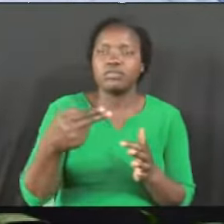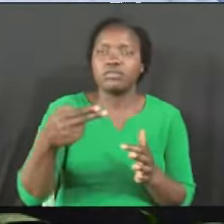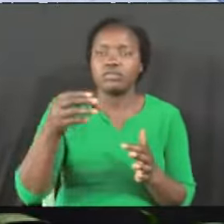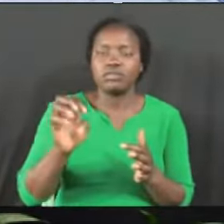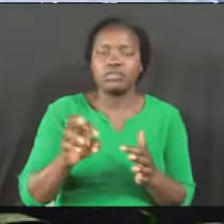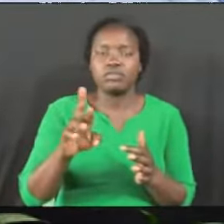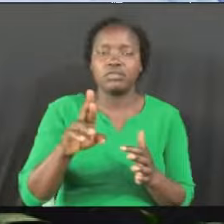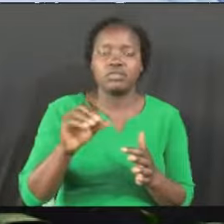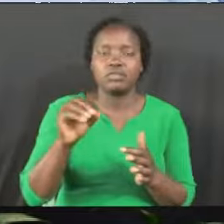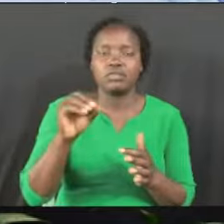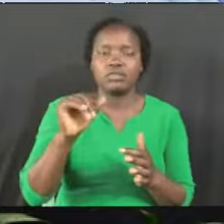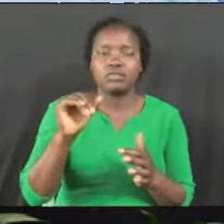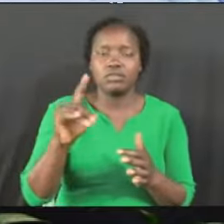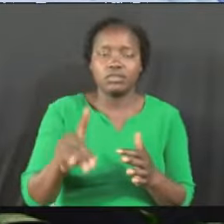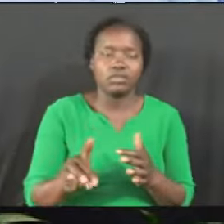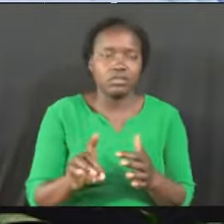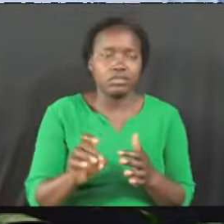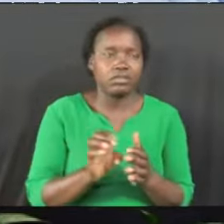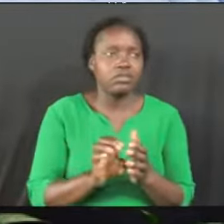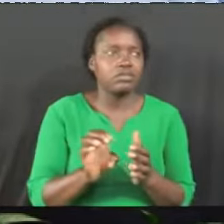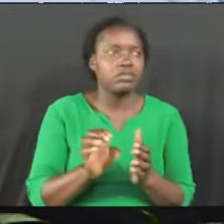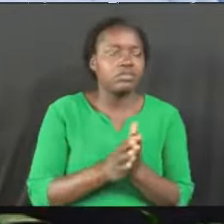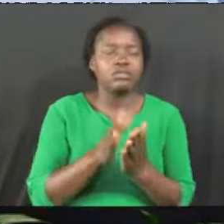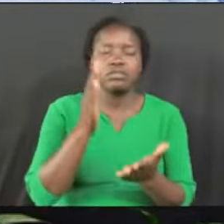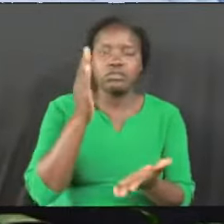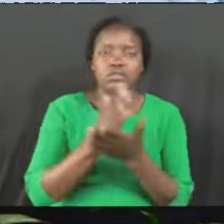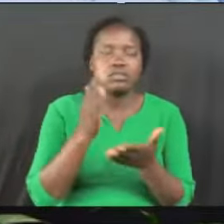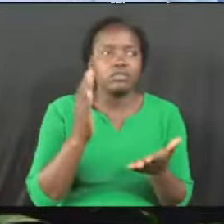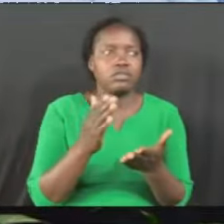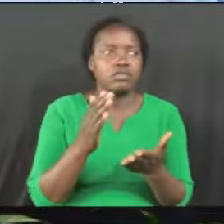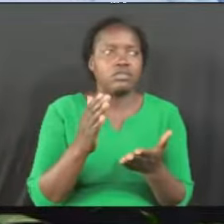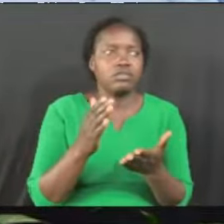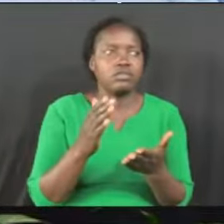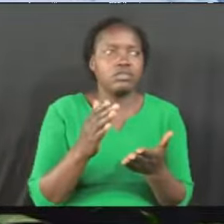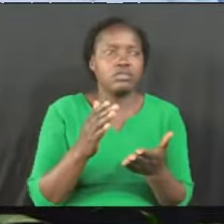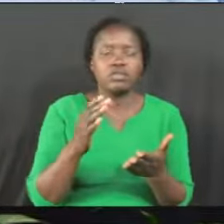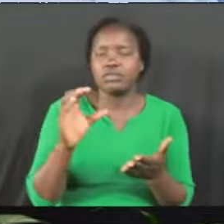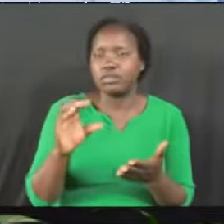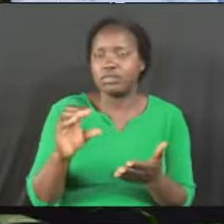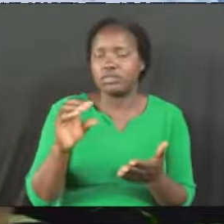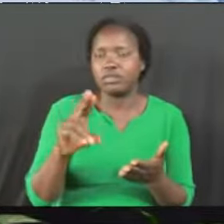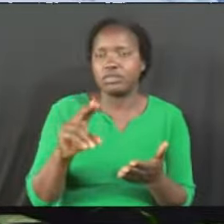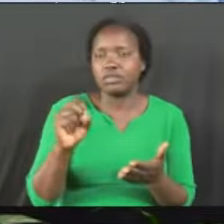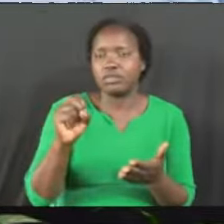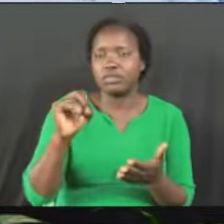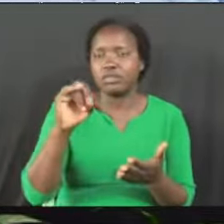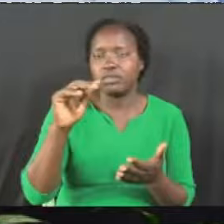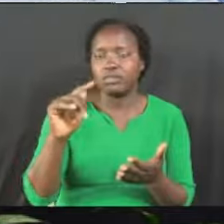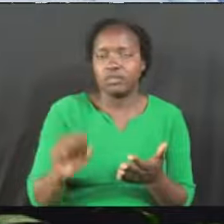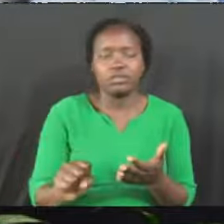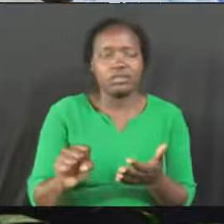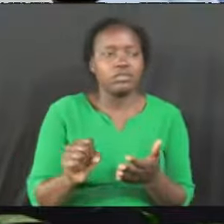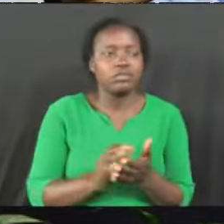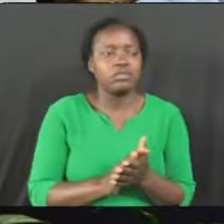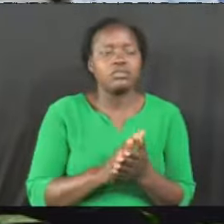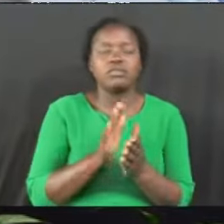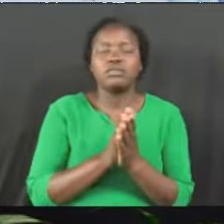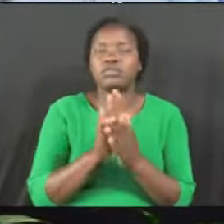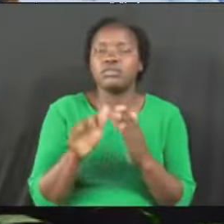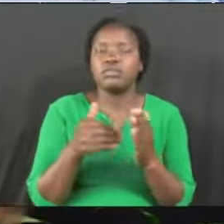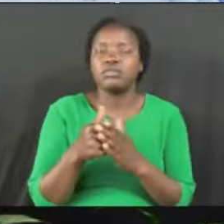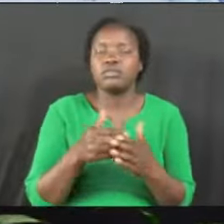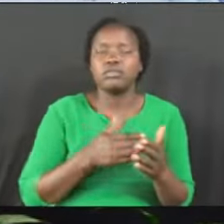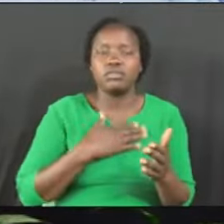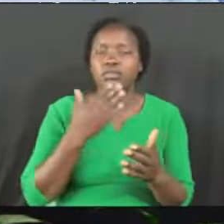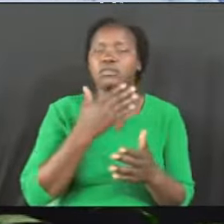Agrippa number one could have stopped that foolishness. He could have said, listen, with all of my